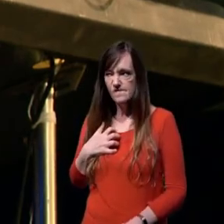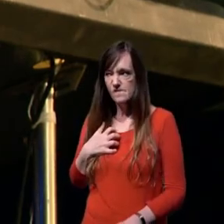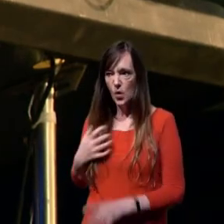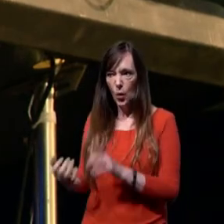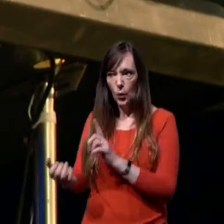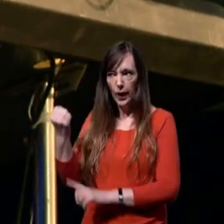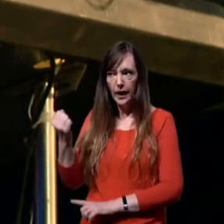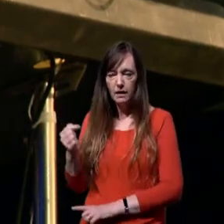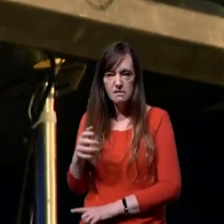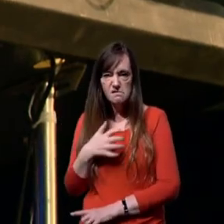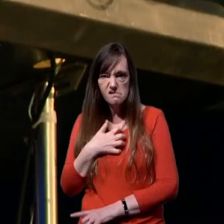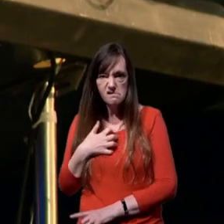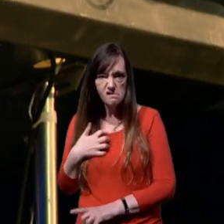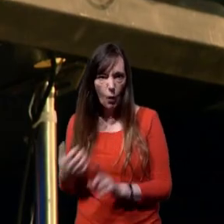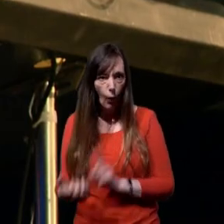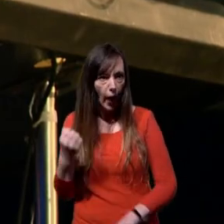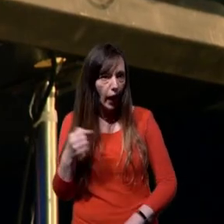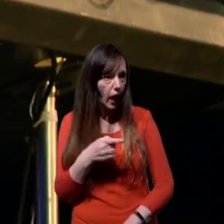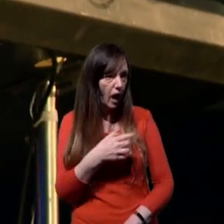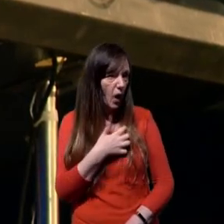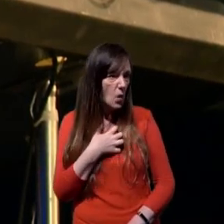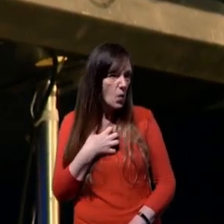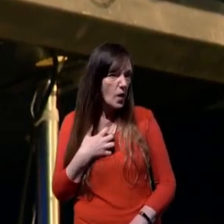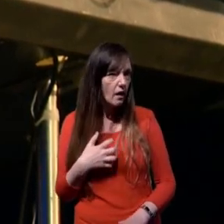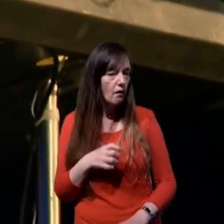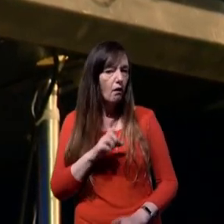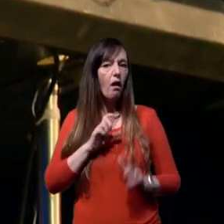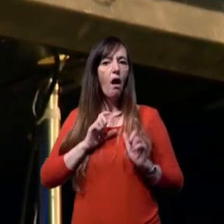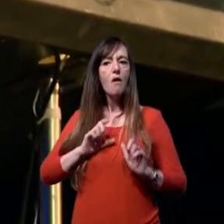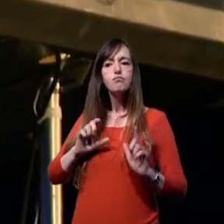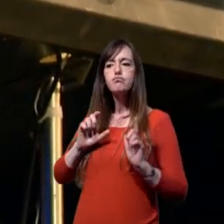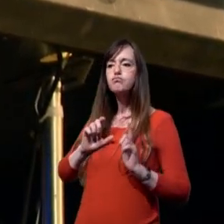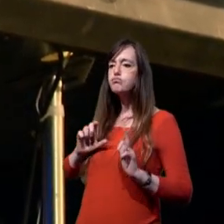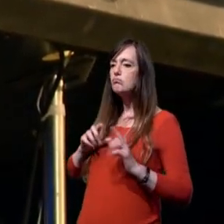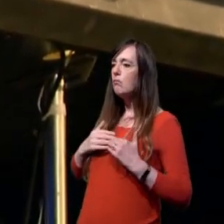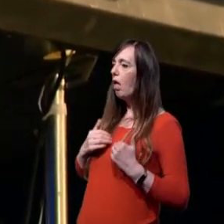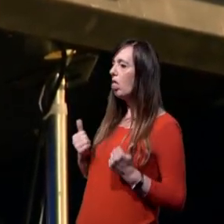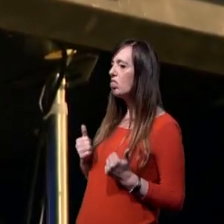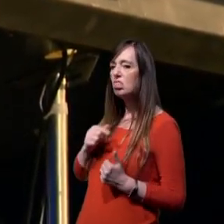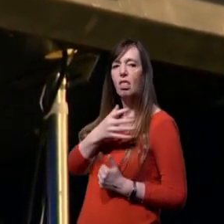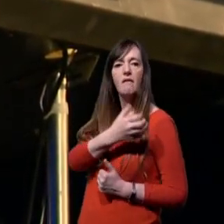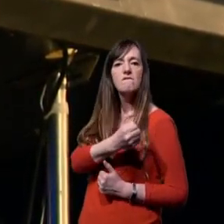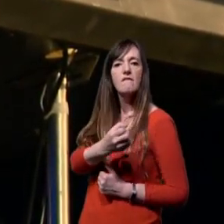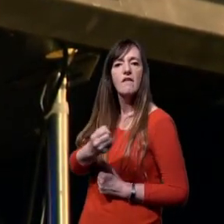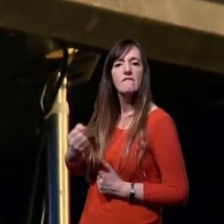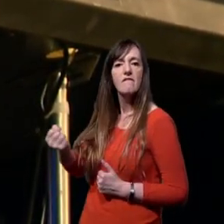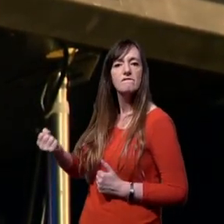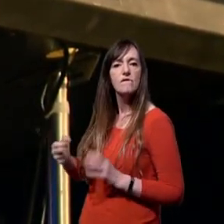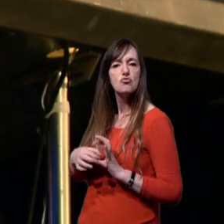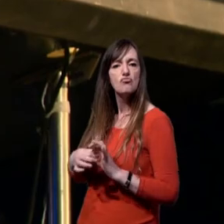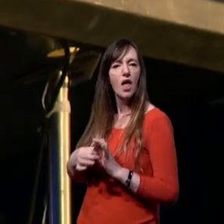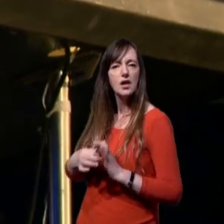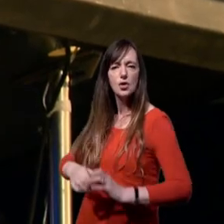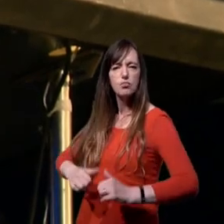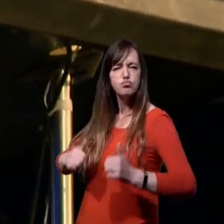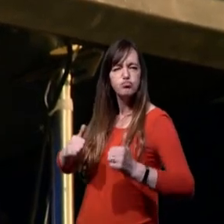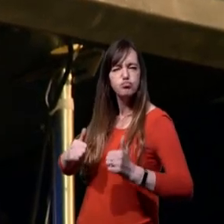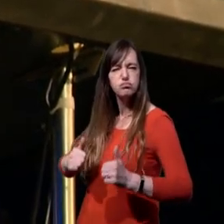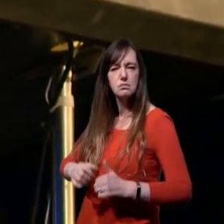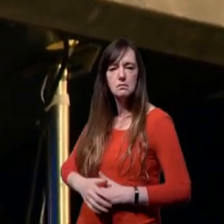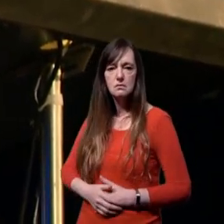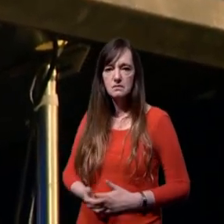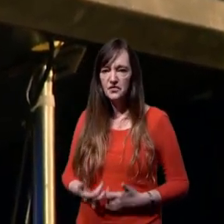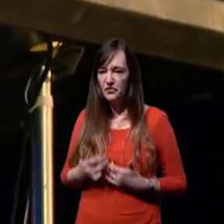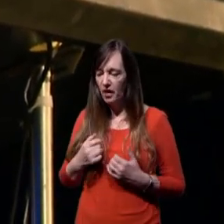winning. There's comfort and health and relationships. There could be